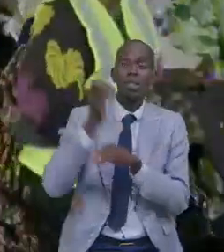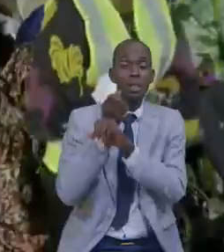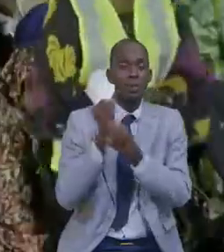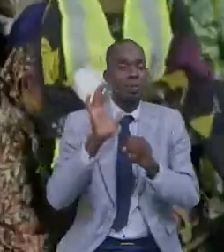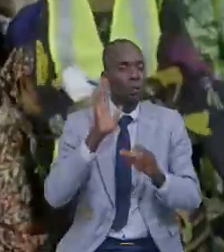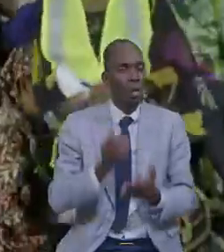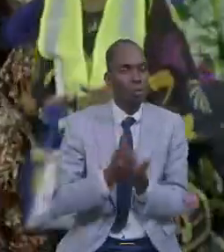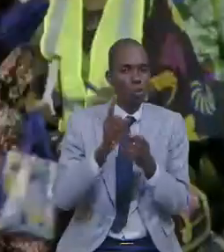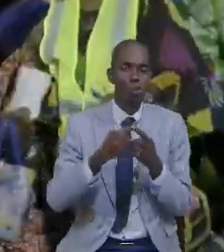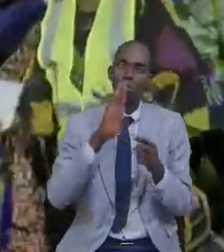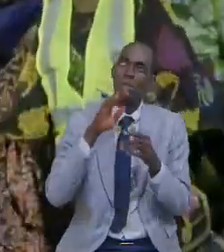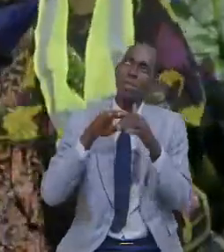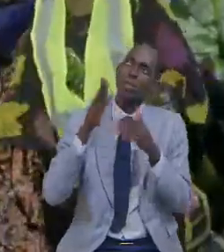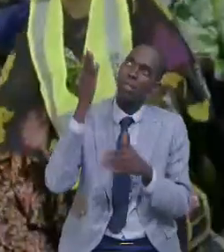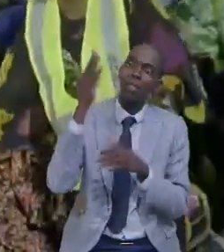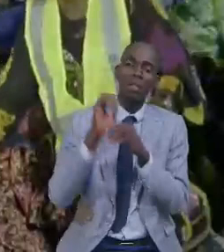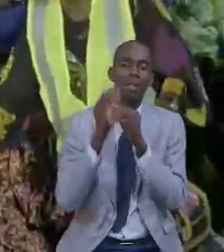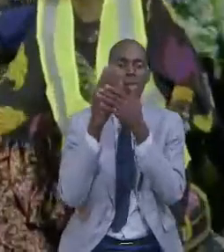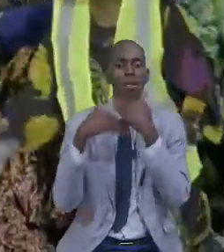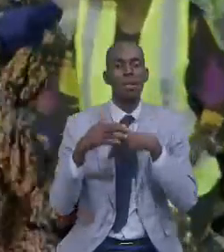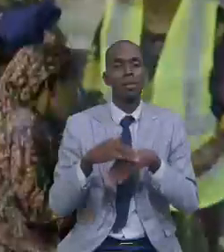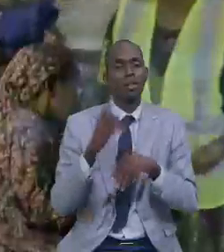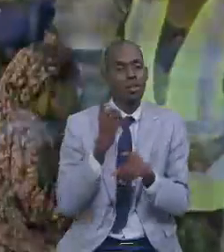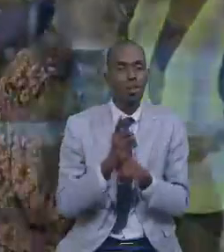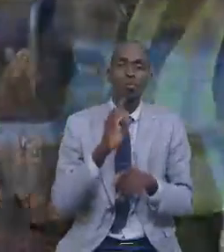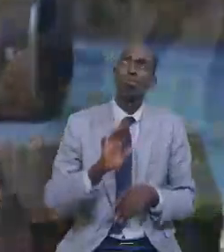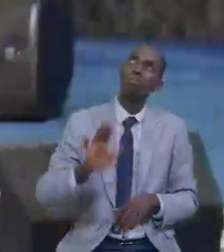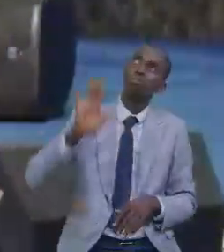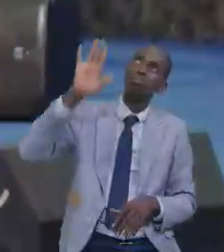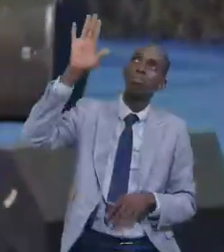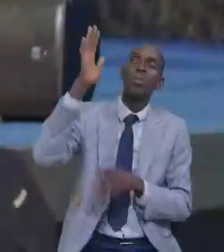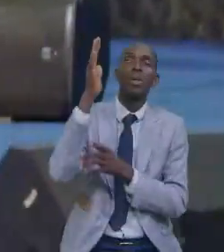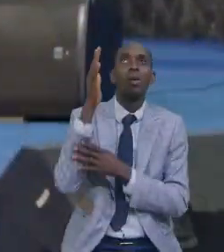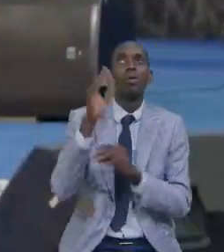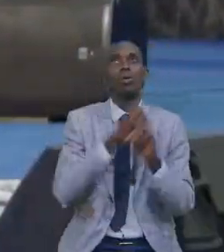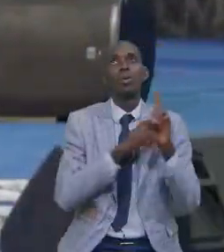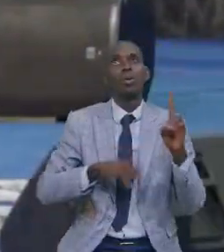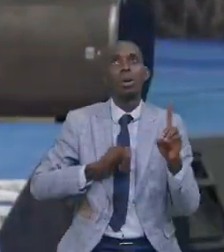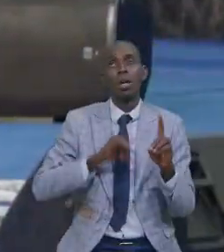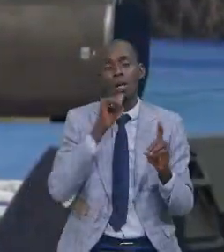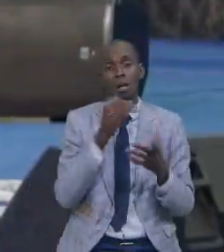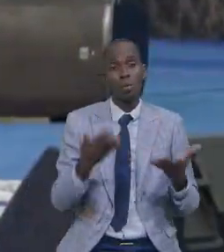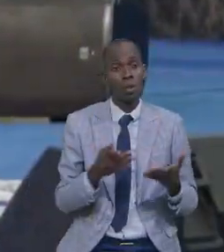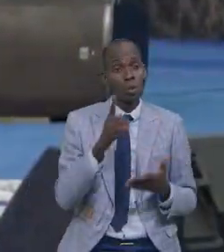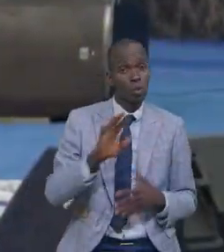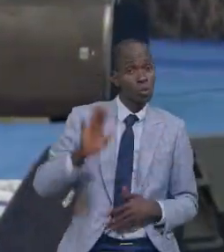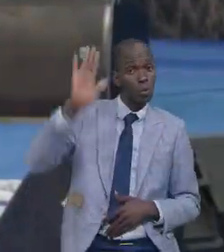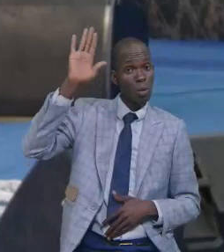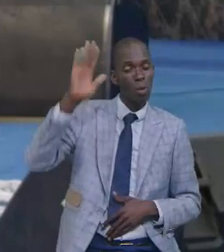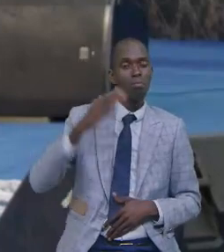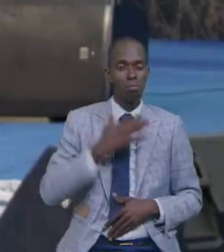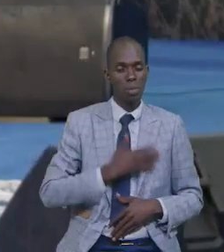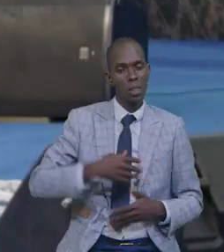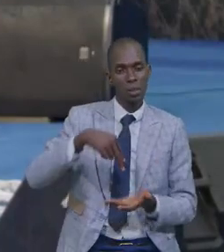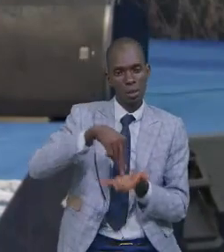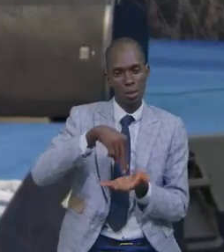up that hand and say, Lord, I'm here. If you're raising up your hand, God bless you. Take another step and rise up on your